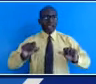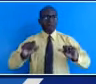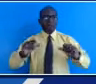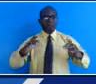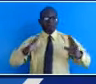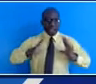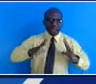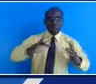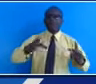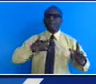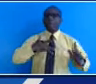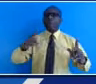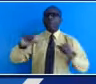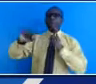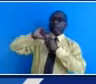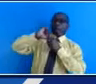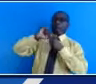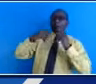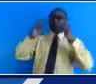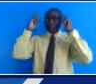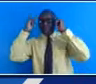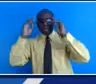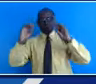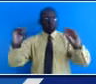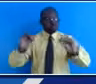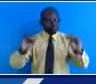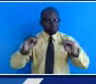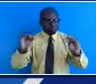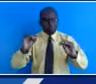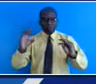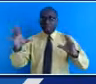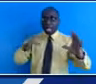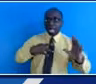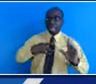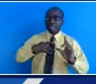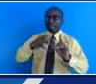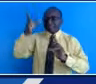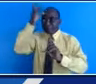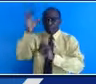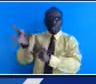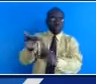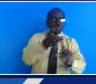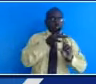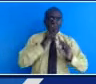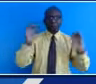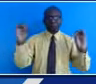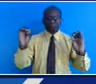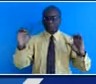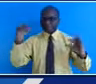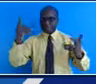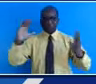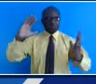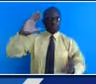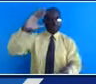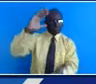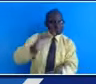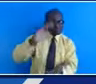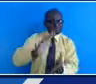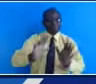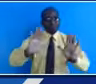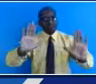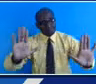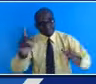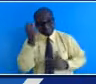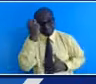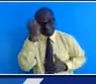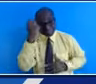you know, we wear a mask except when we're speaking publicly. I don't particularly like them, but they become an essential part of stopping the spread so that